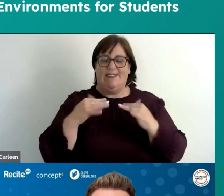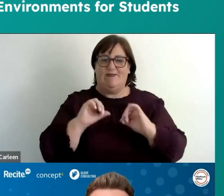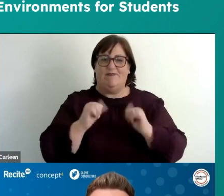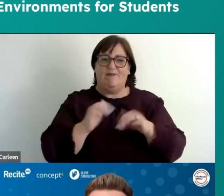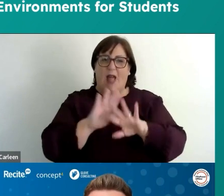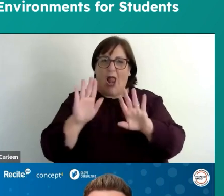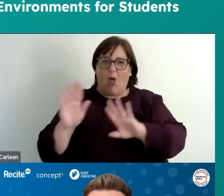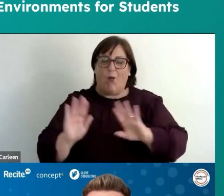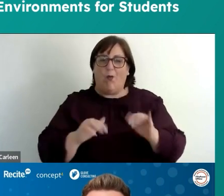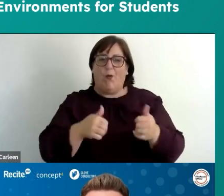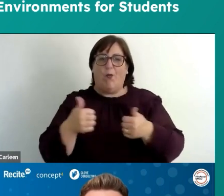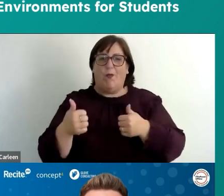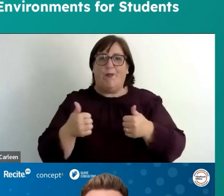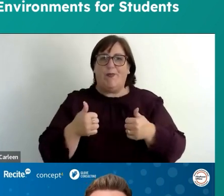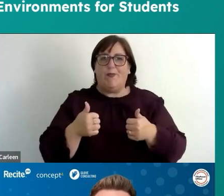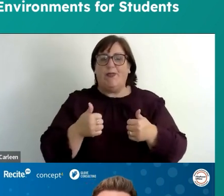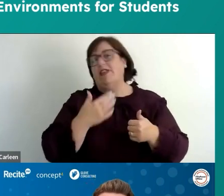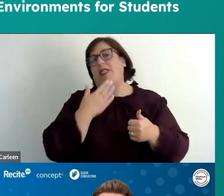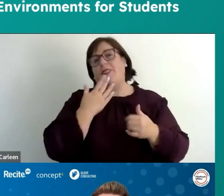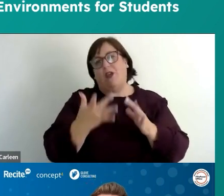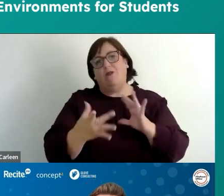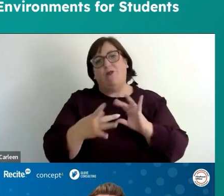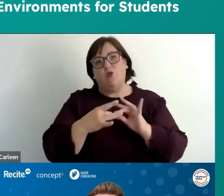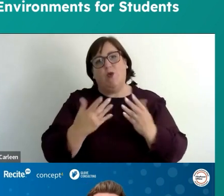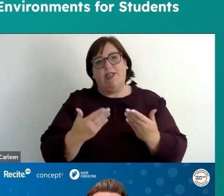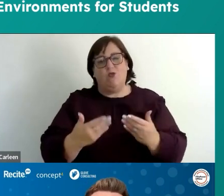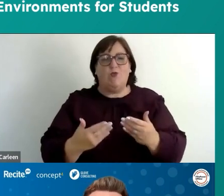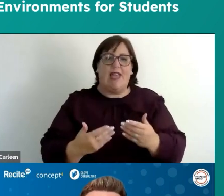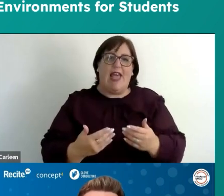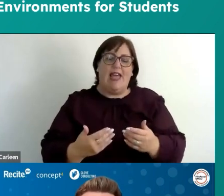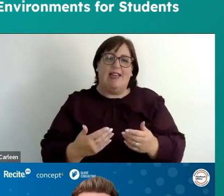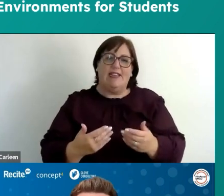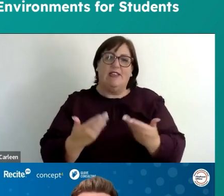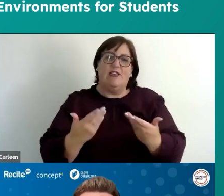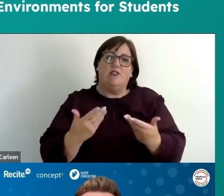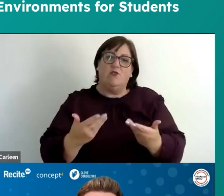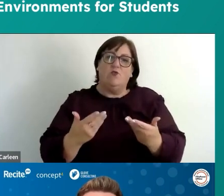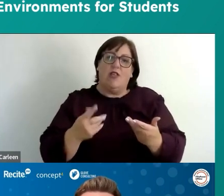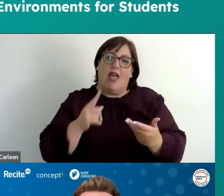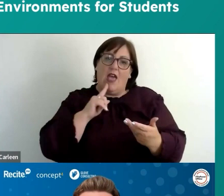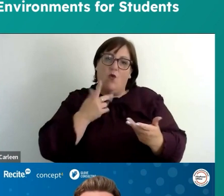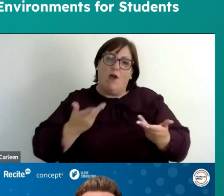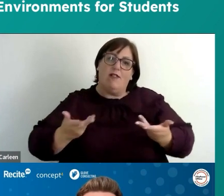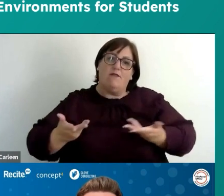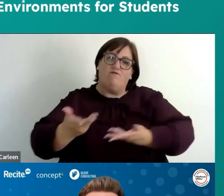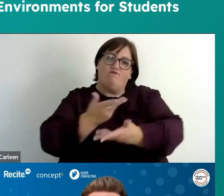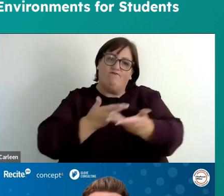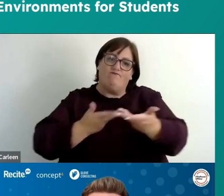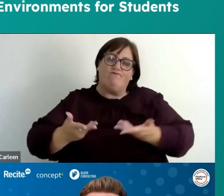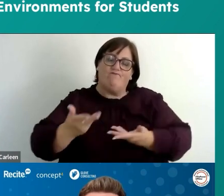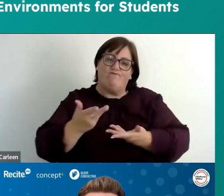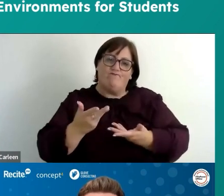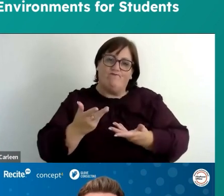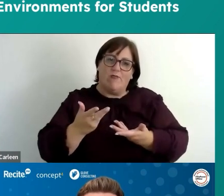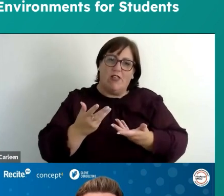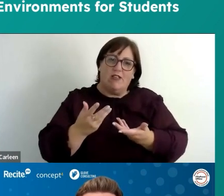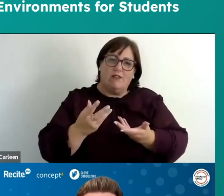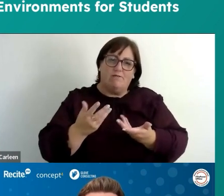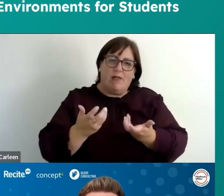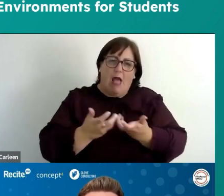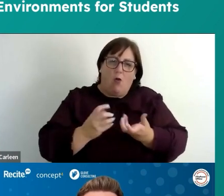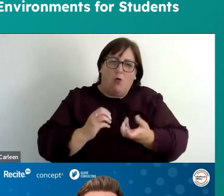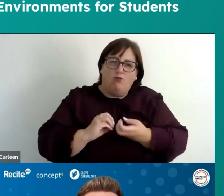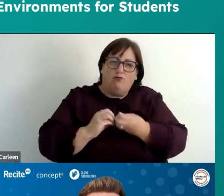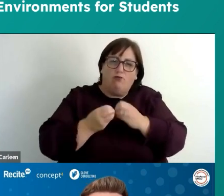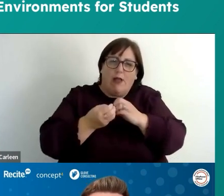Hello everyone, and thank you very much for joining us today. Today we're going to discuss creating an inclusive experience for students, and this is